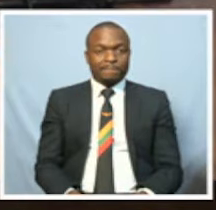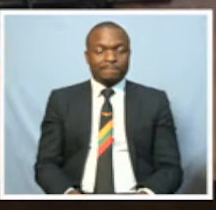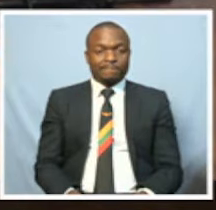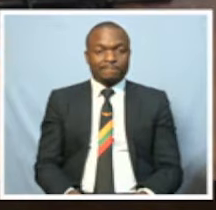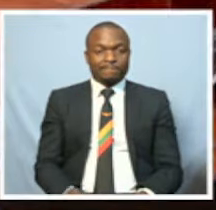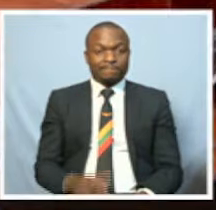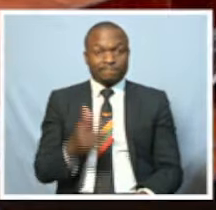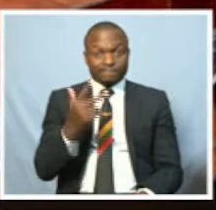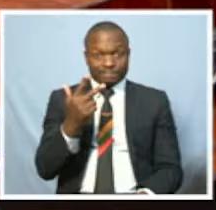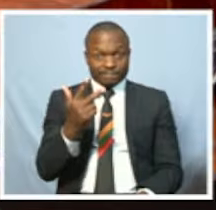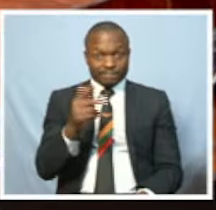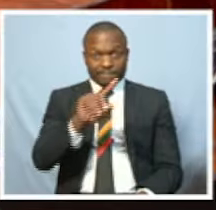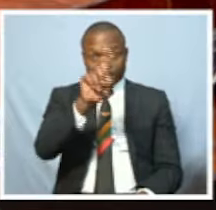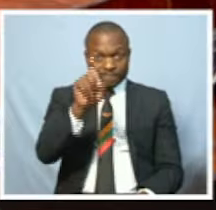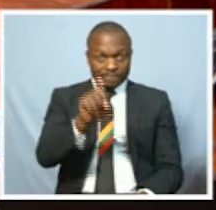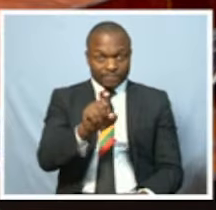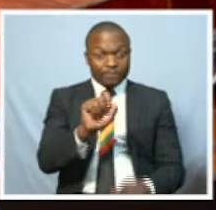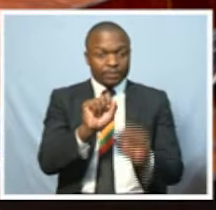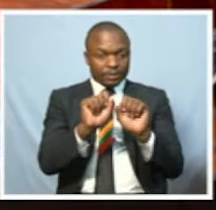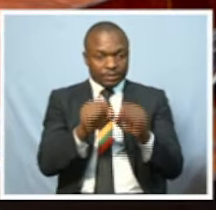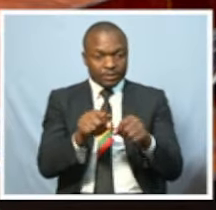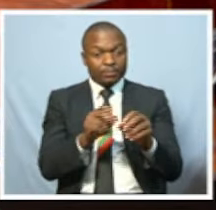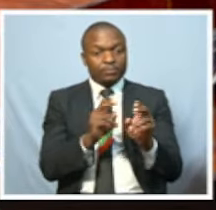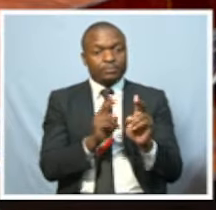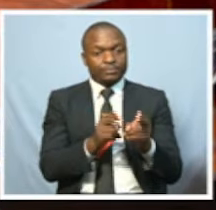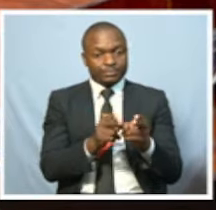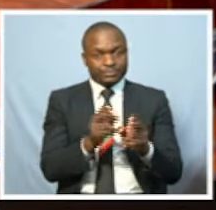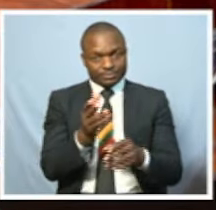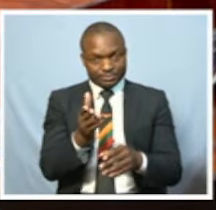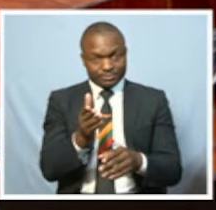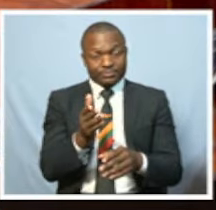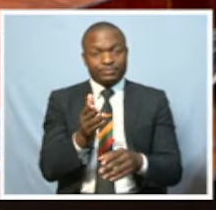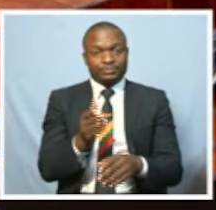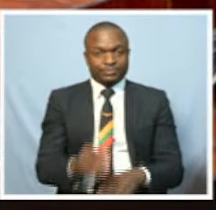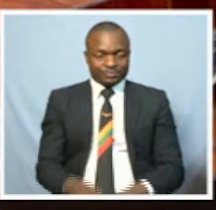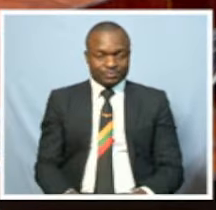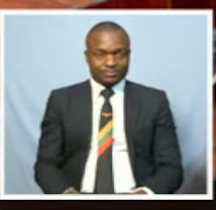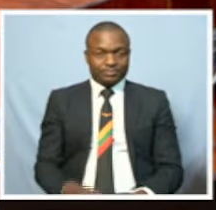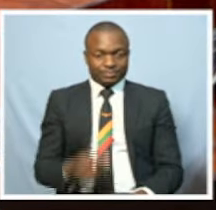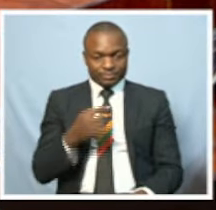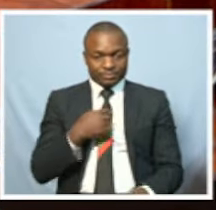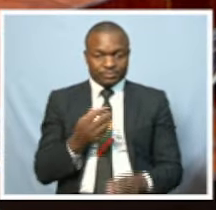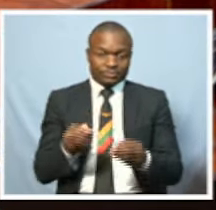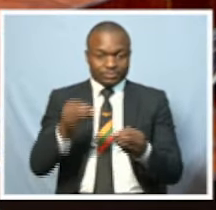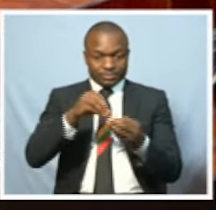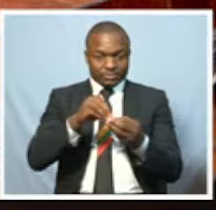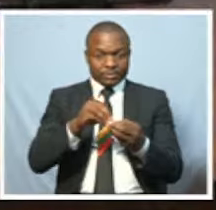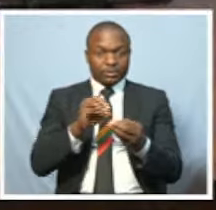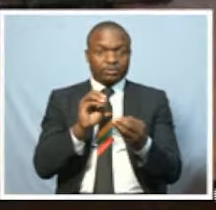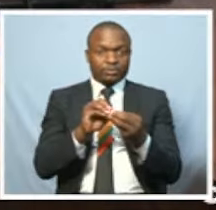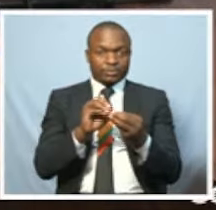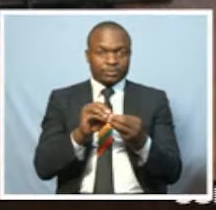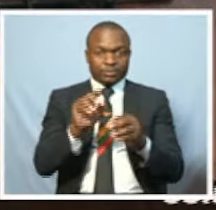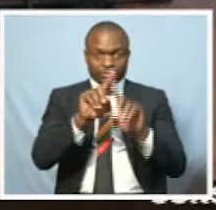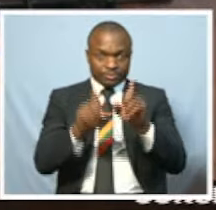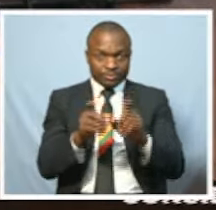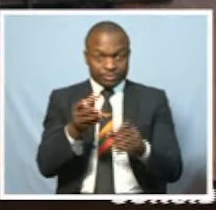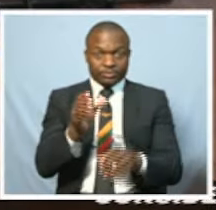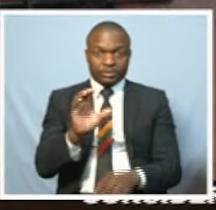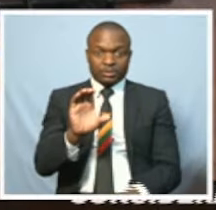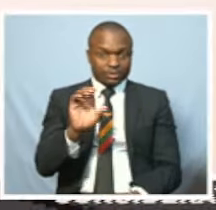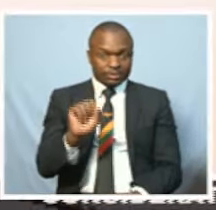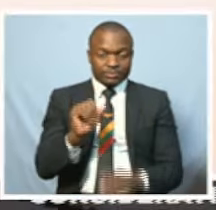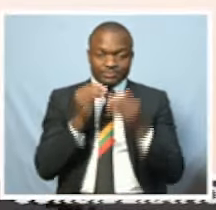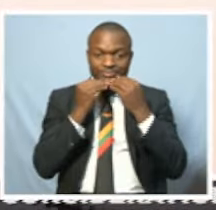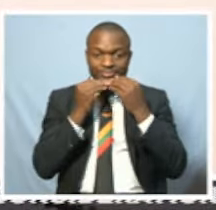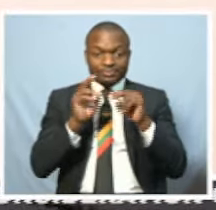That is 3 loaded questions. Can the CS answer? Then I'll come back for some more questions. Yes. Yes,